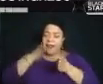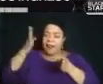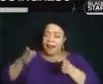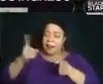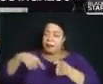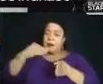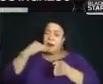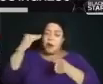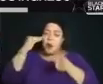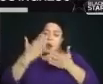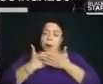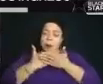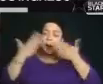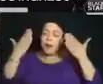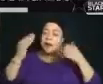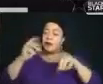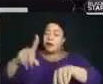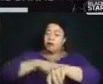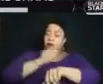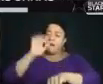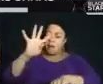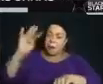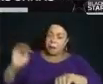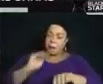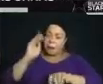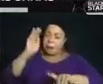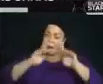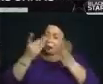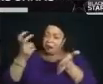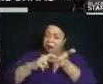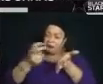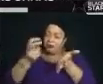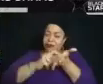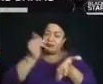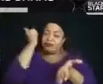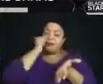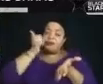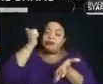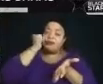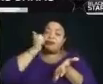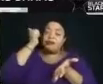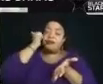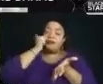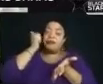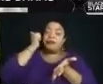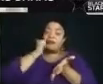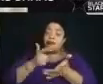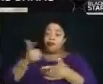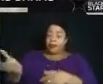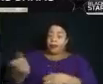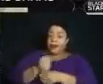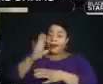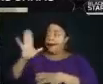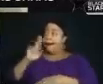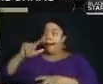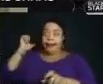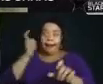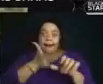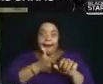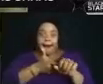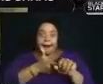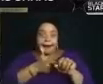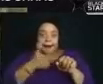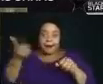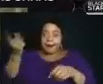every morning and buy unleaded gas and can't buy unleaded water, as long as our military